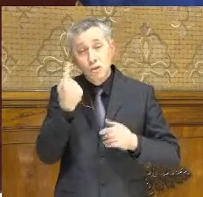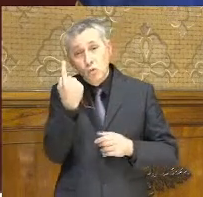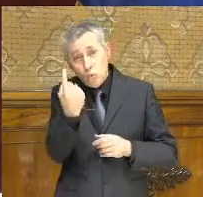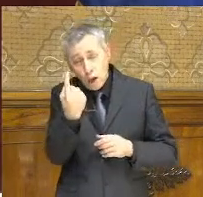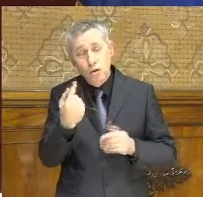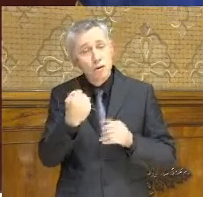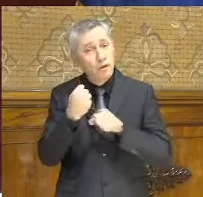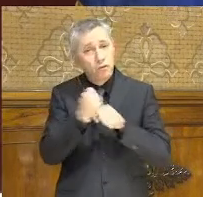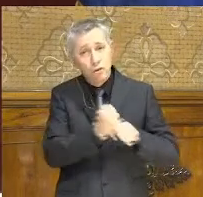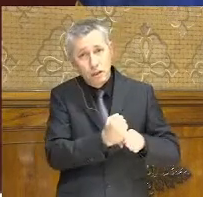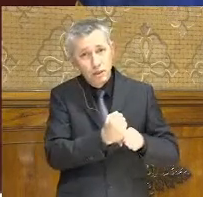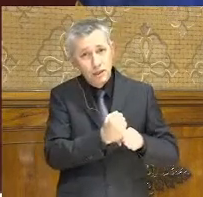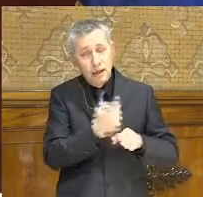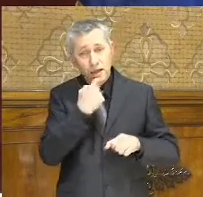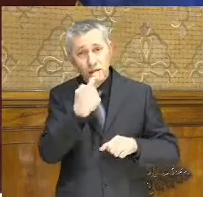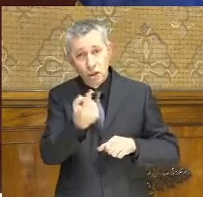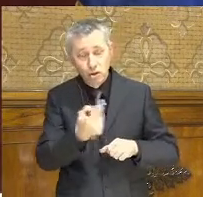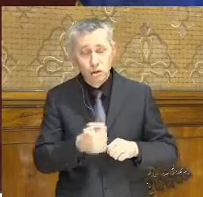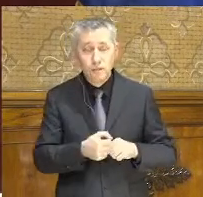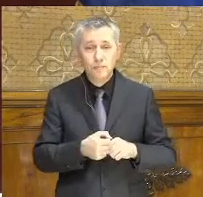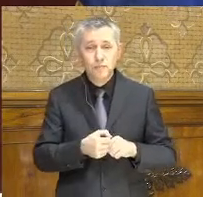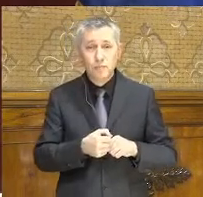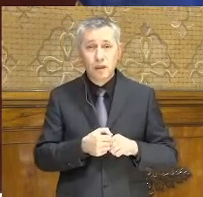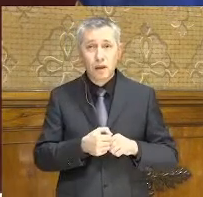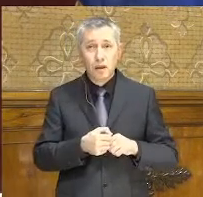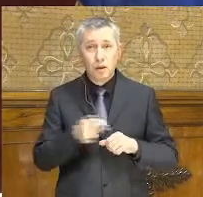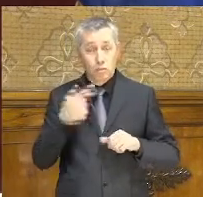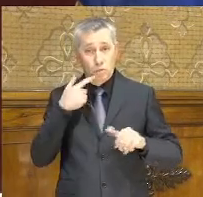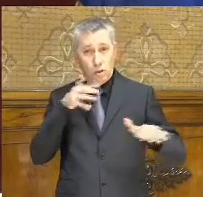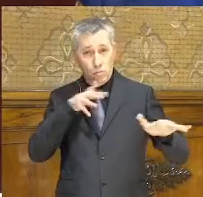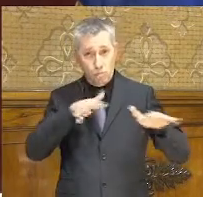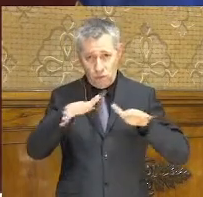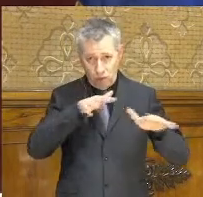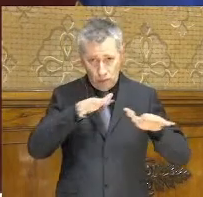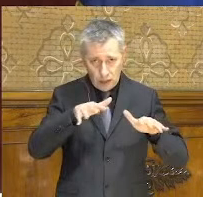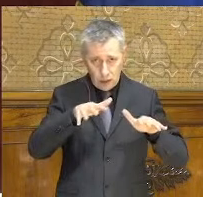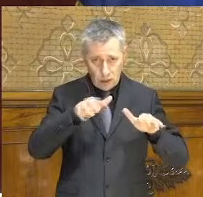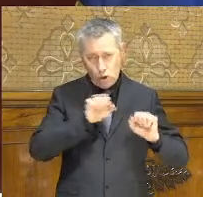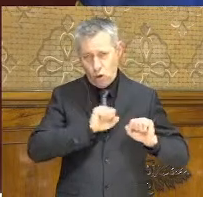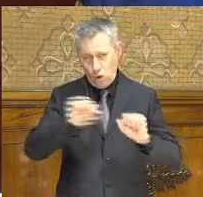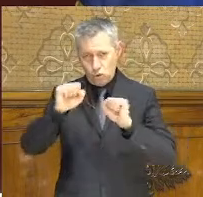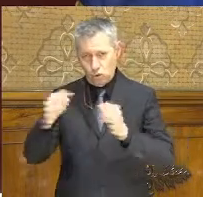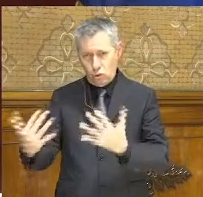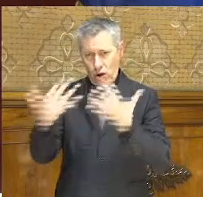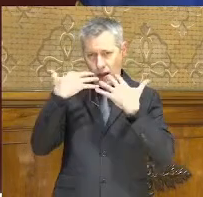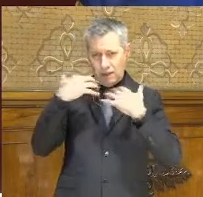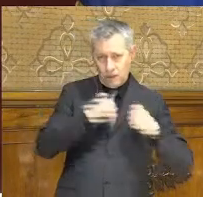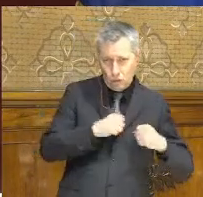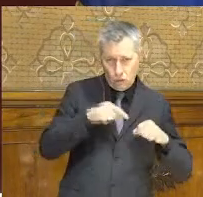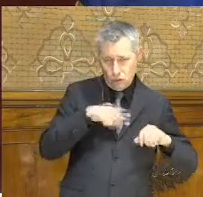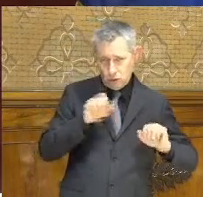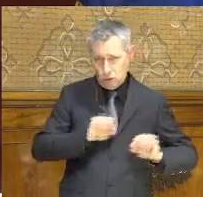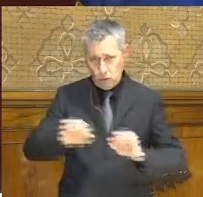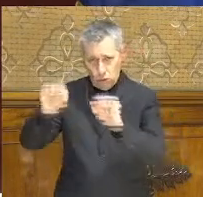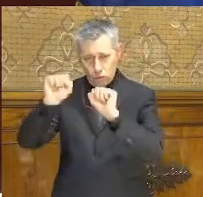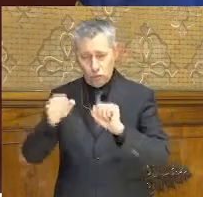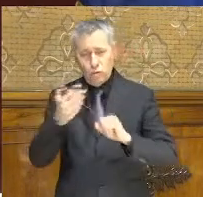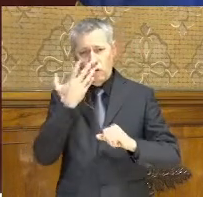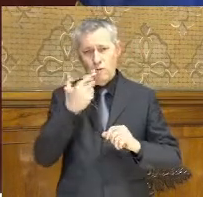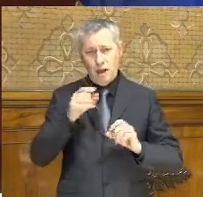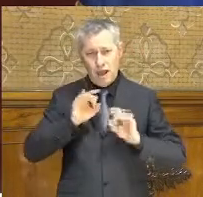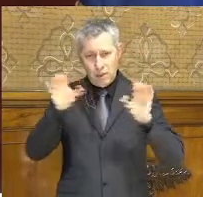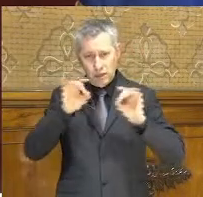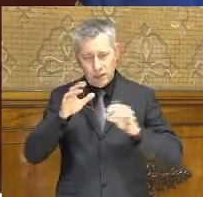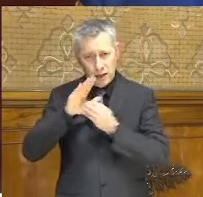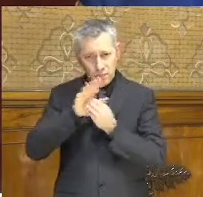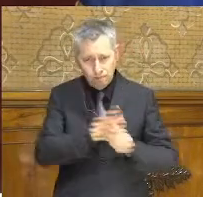the mid-20th century moments of anti-colonial freedom to the desperate moments that we